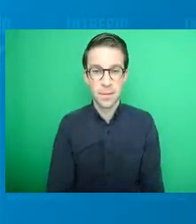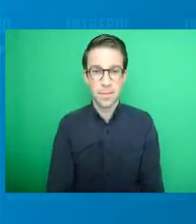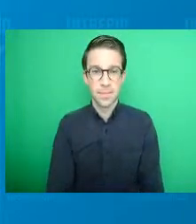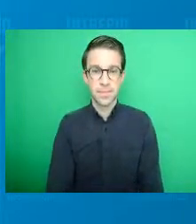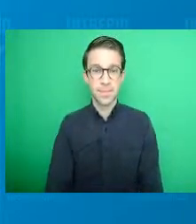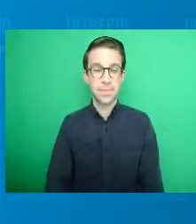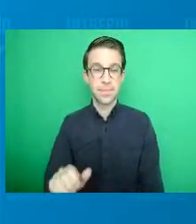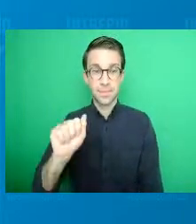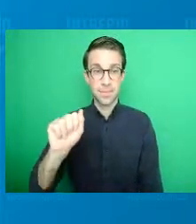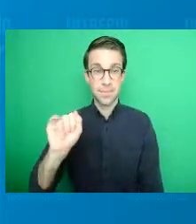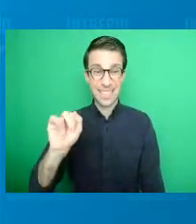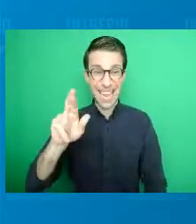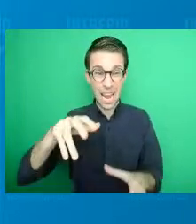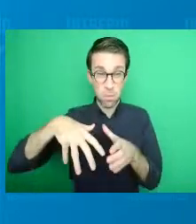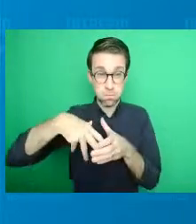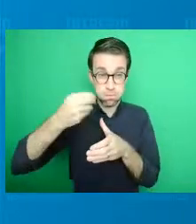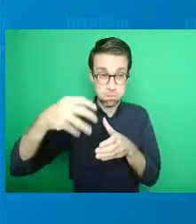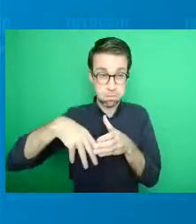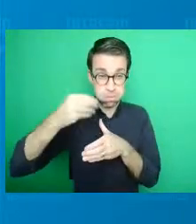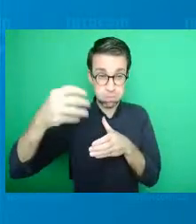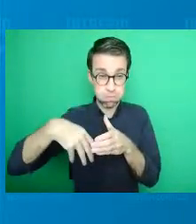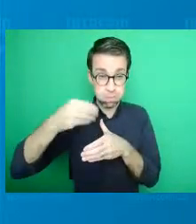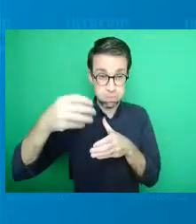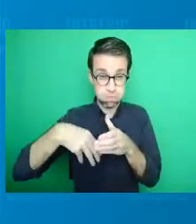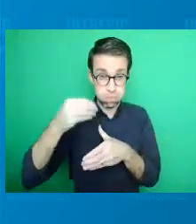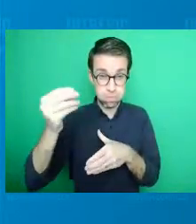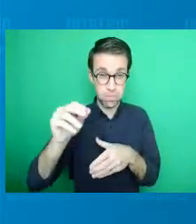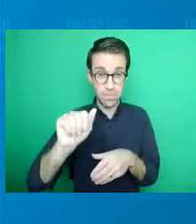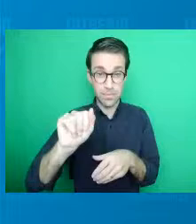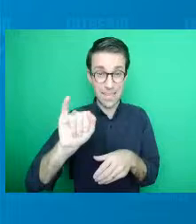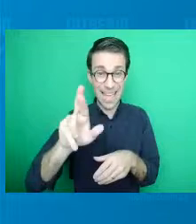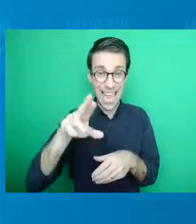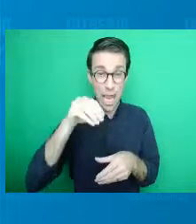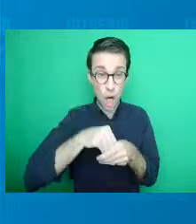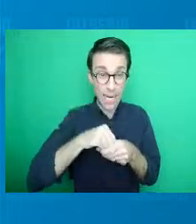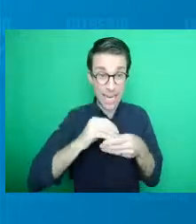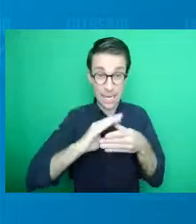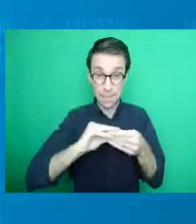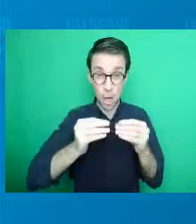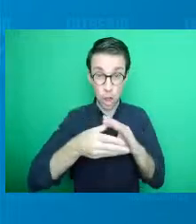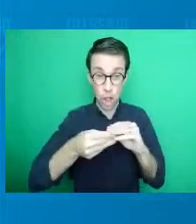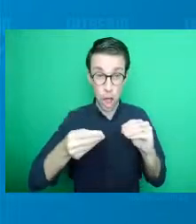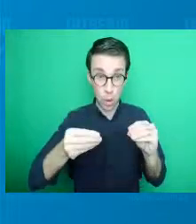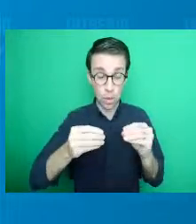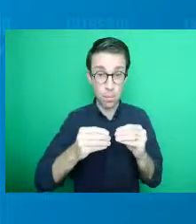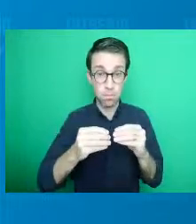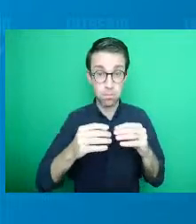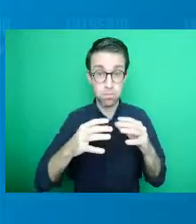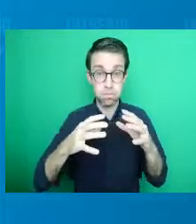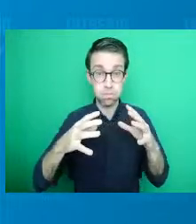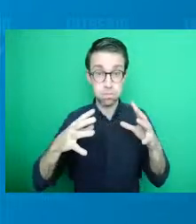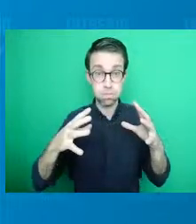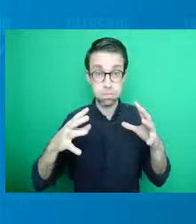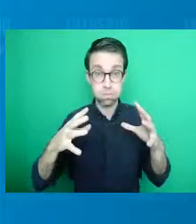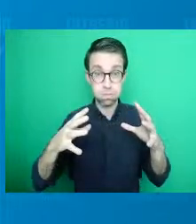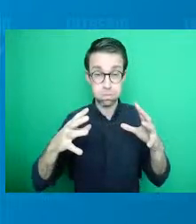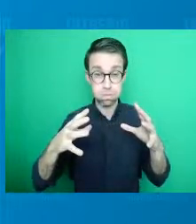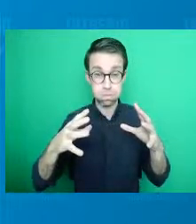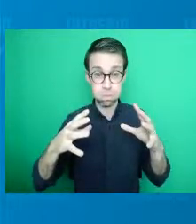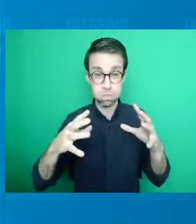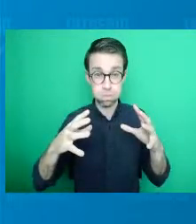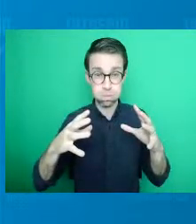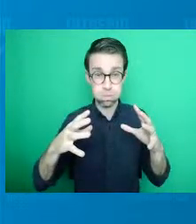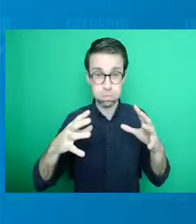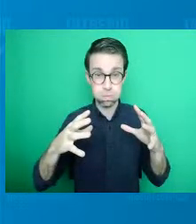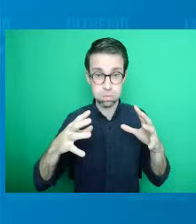The air is being pulled out of the vacuum chamber. The air inside of the marshmallows are expanding. And now, keep an eye on them.